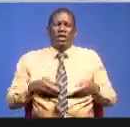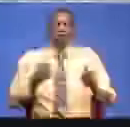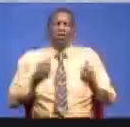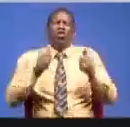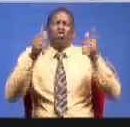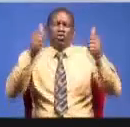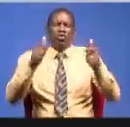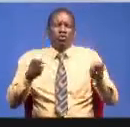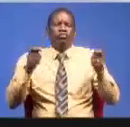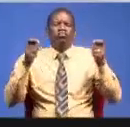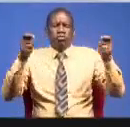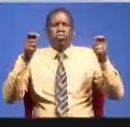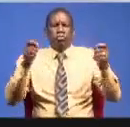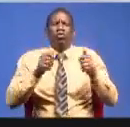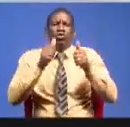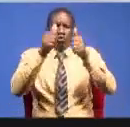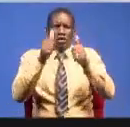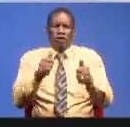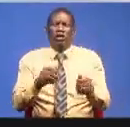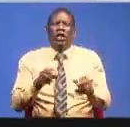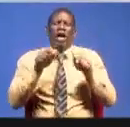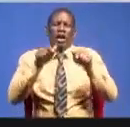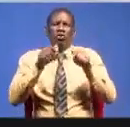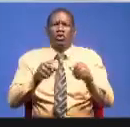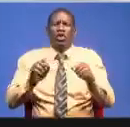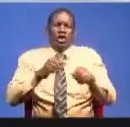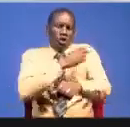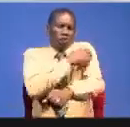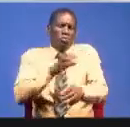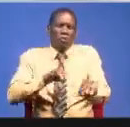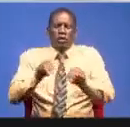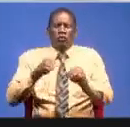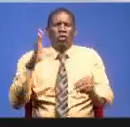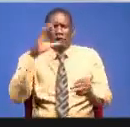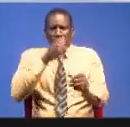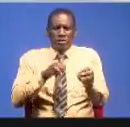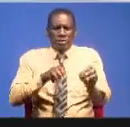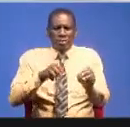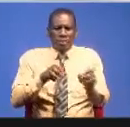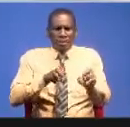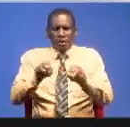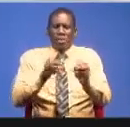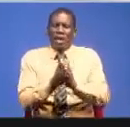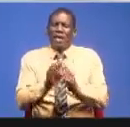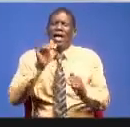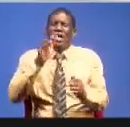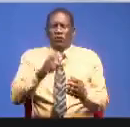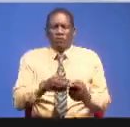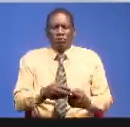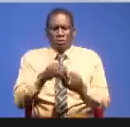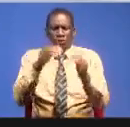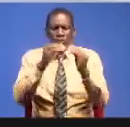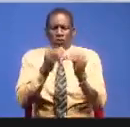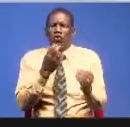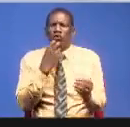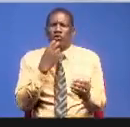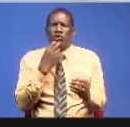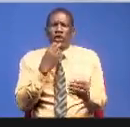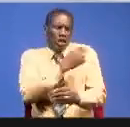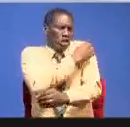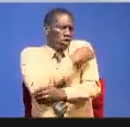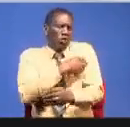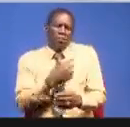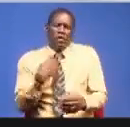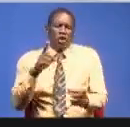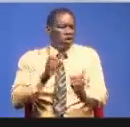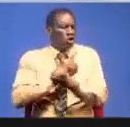hospital leadership of mismanagement, among other grievances, and called for a special meeting on Tuesday. The hospital has, however, denied